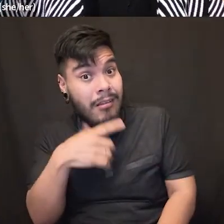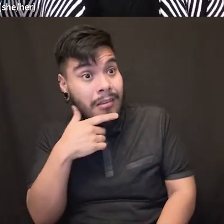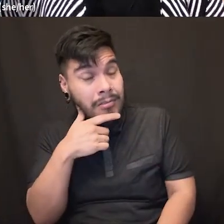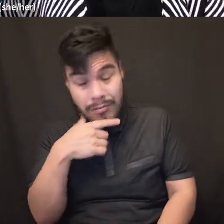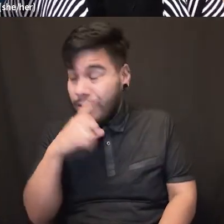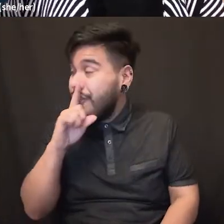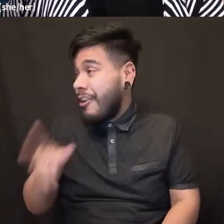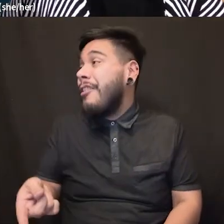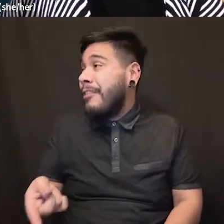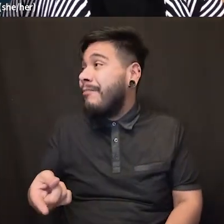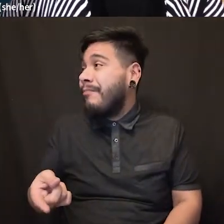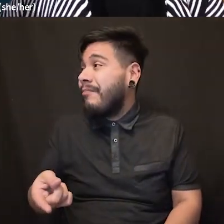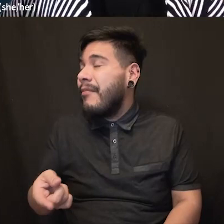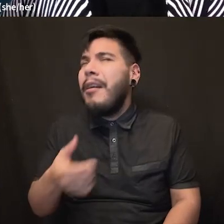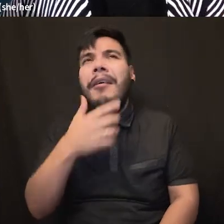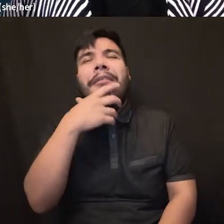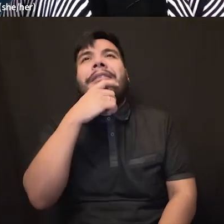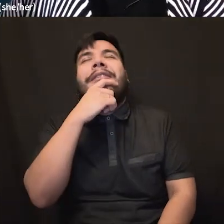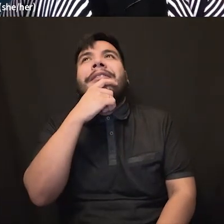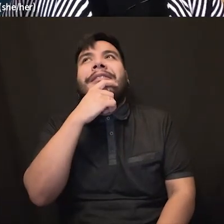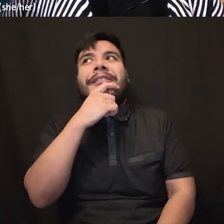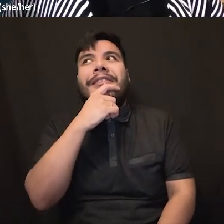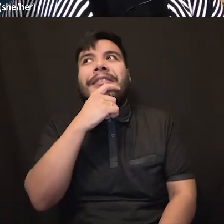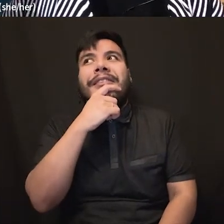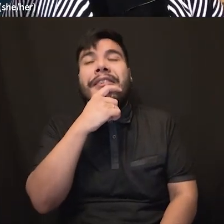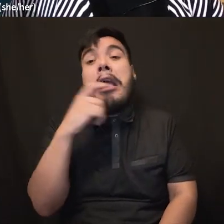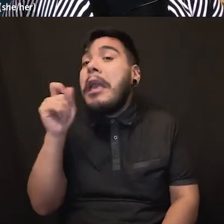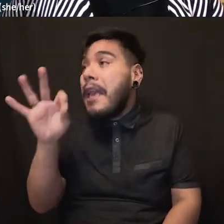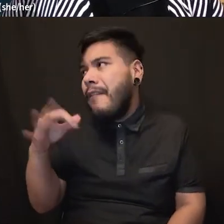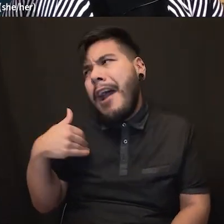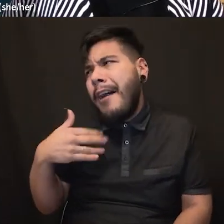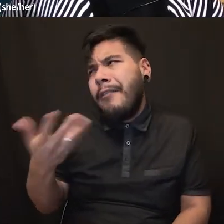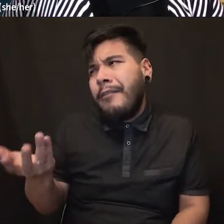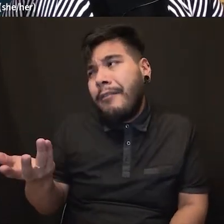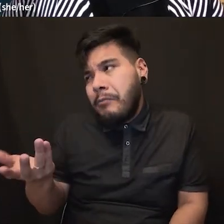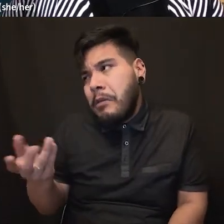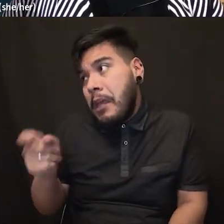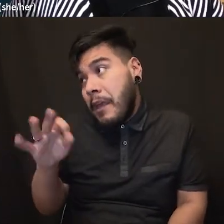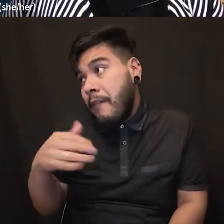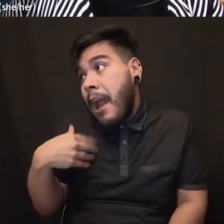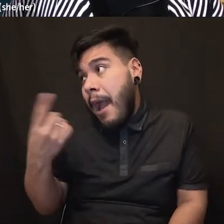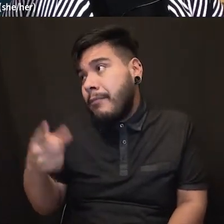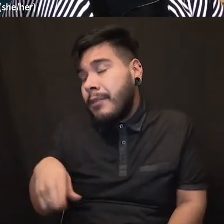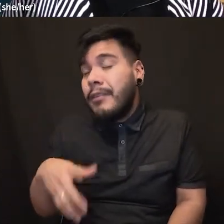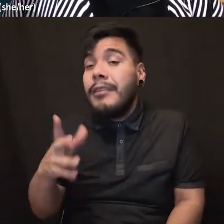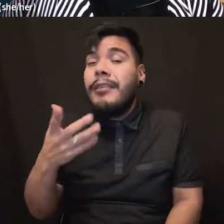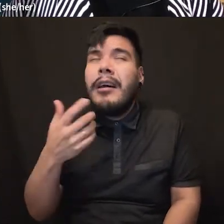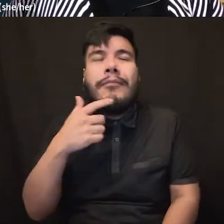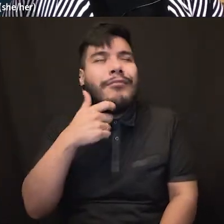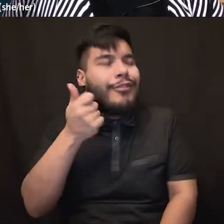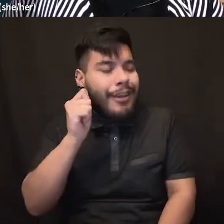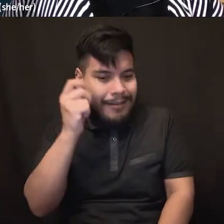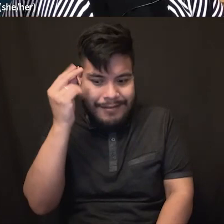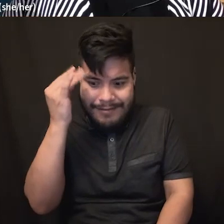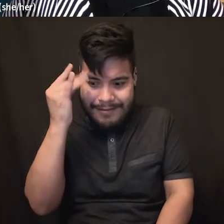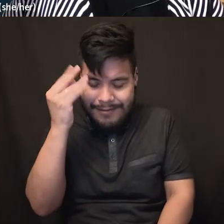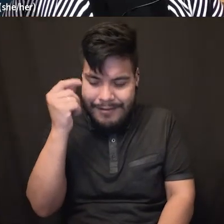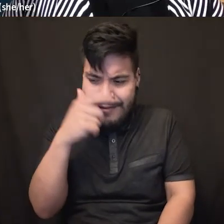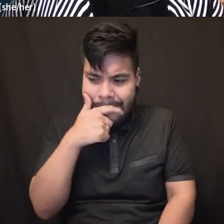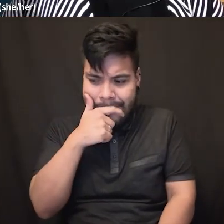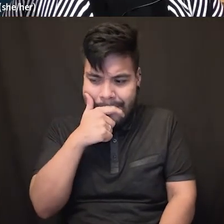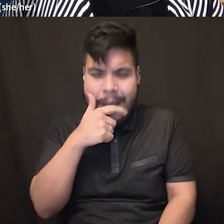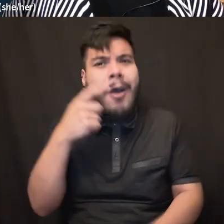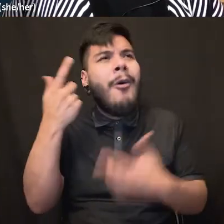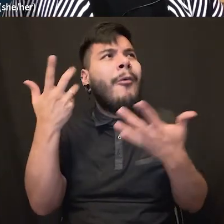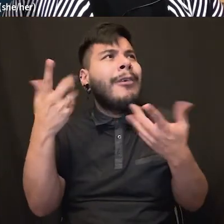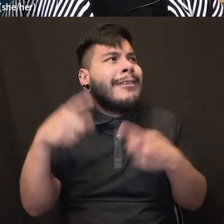Sure. Oh, man. I mean, if you've got one. I'm trying to think of things that I'm trying to think, what has